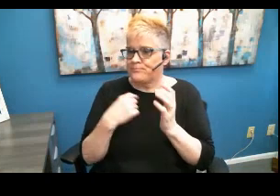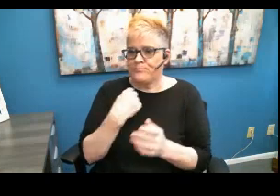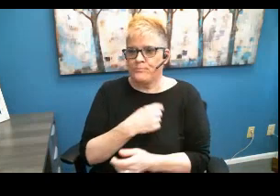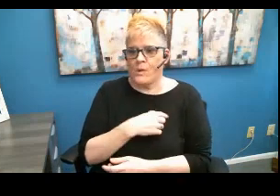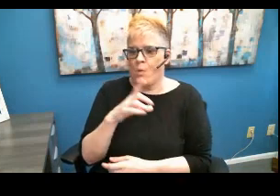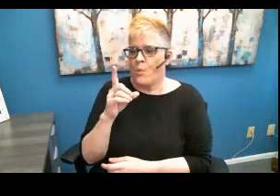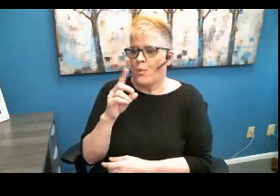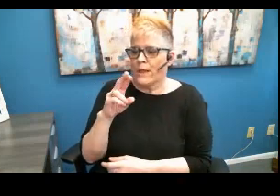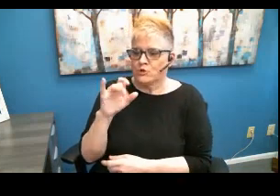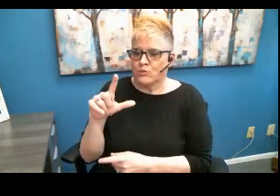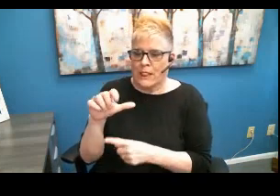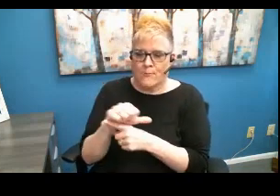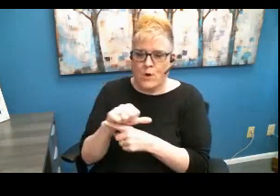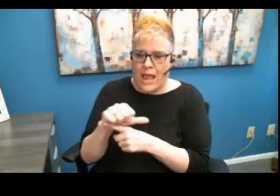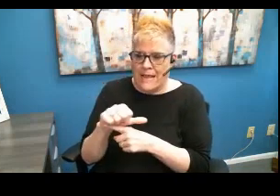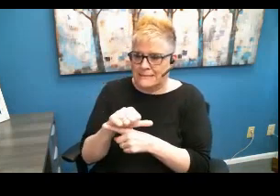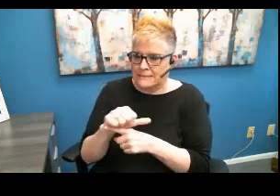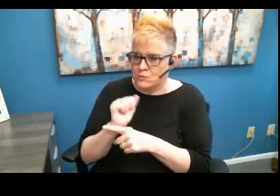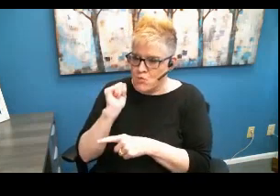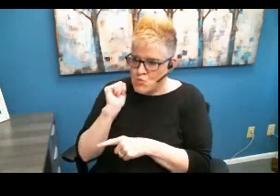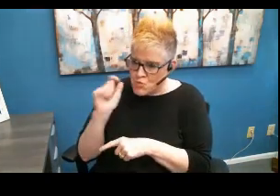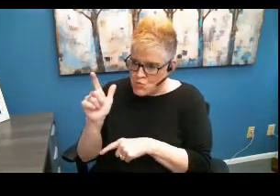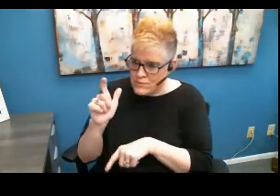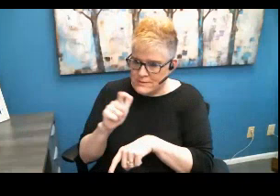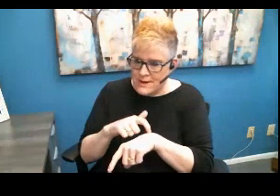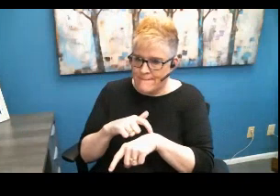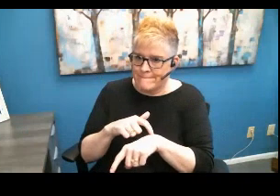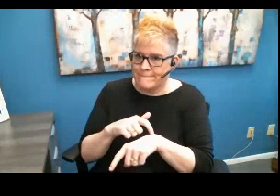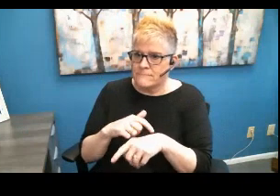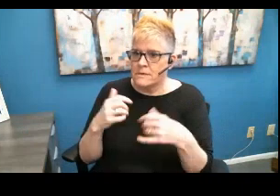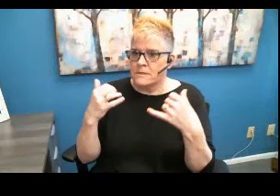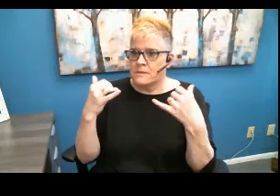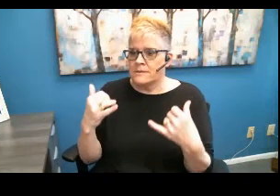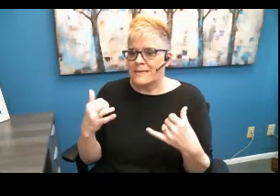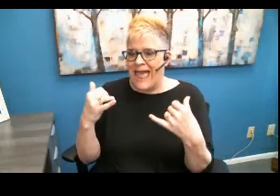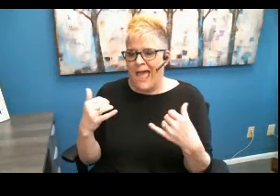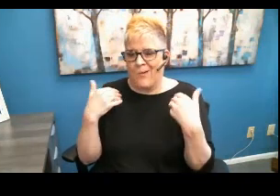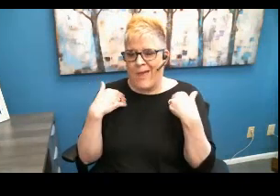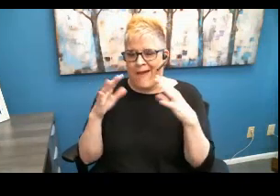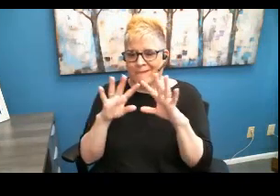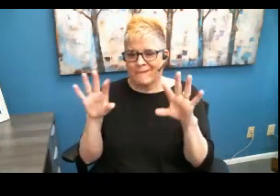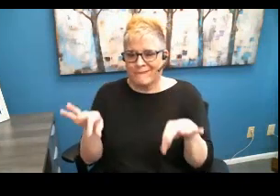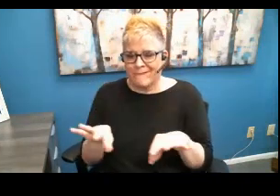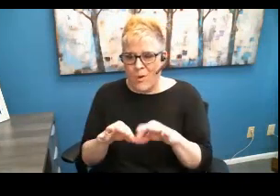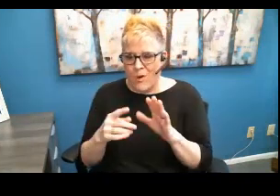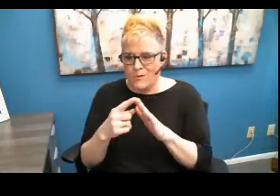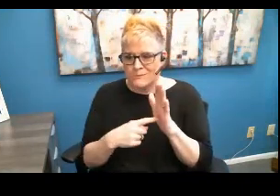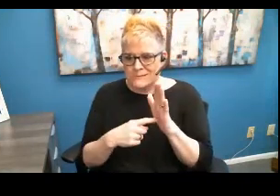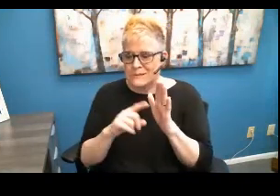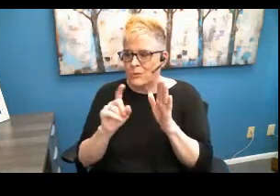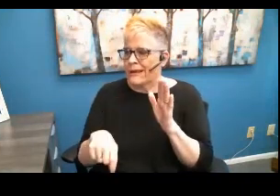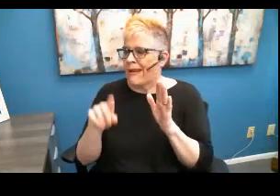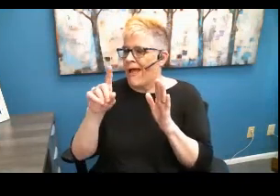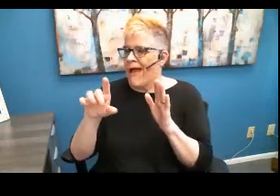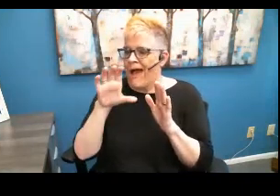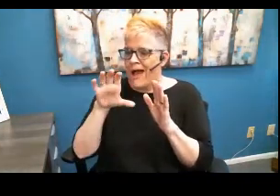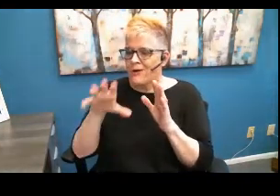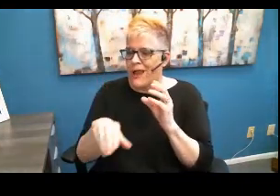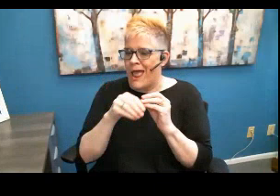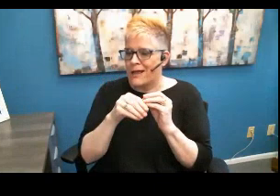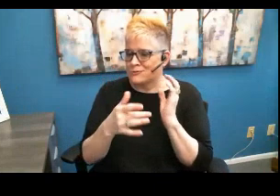that often, and we have now consolidated consistent forms, and we say, okay, we need 100 extra